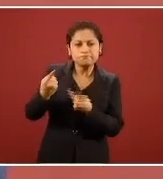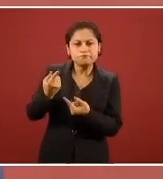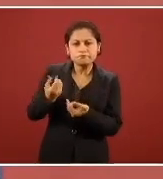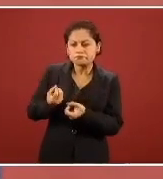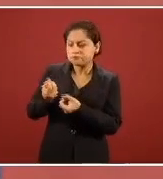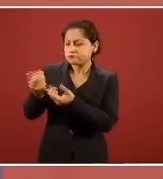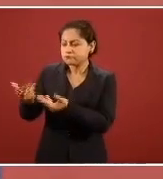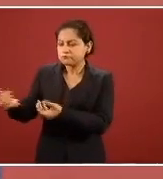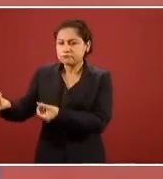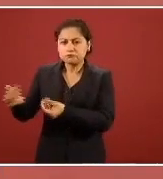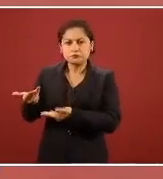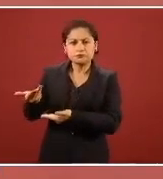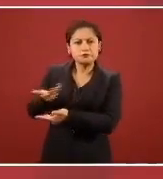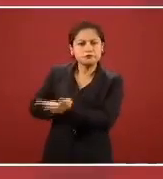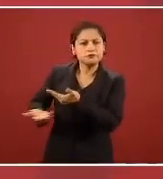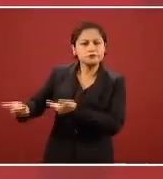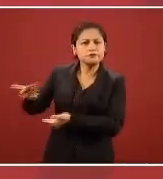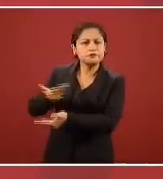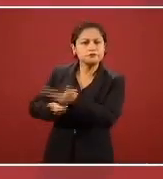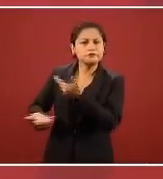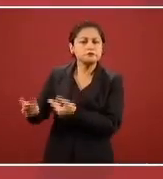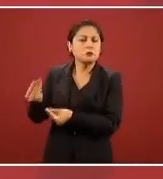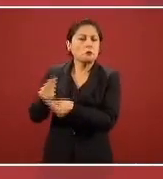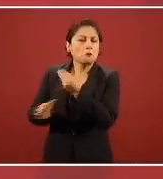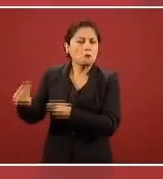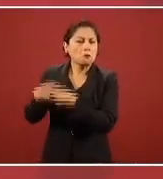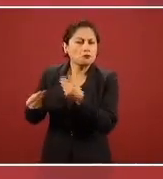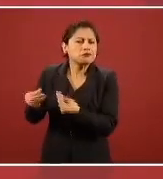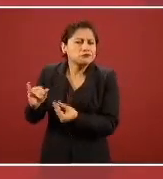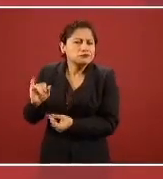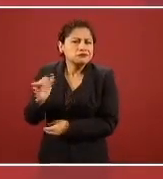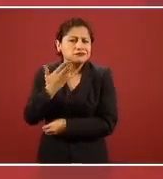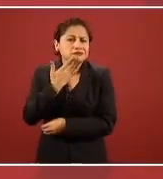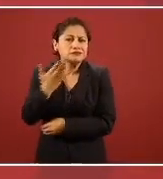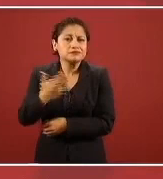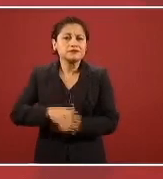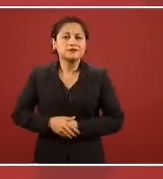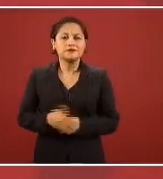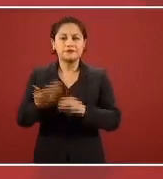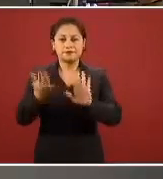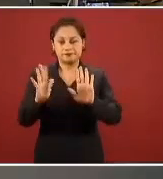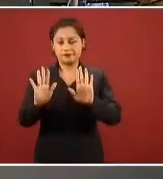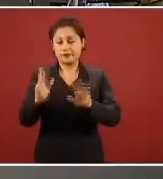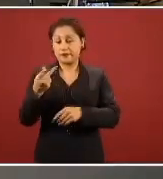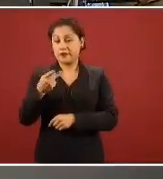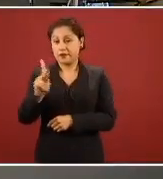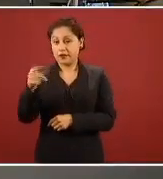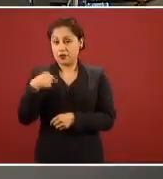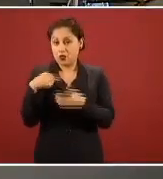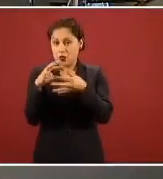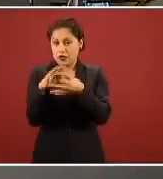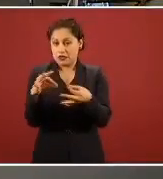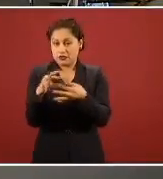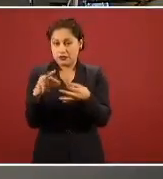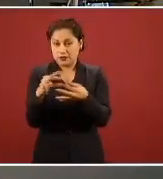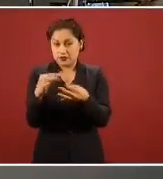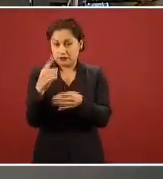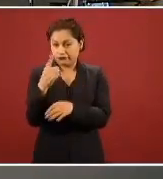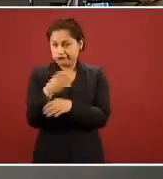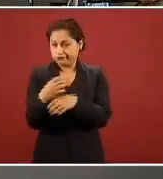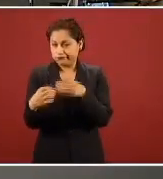that's circular. Es polémica. It's a controversy. But I'm going to give you hard